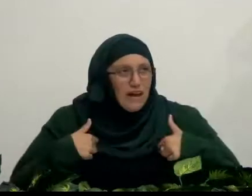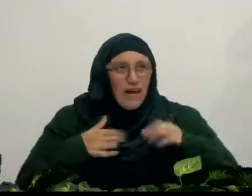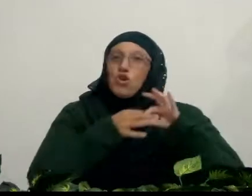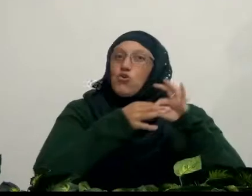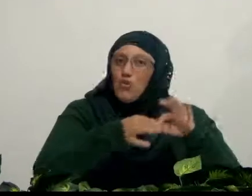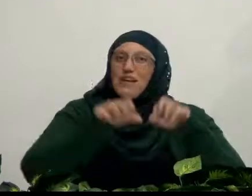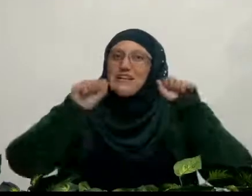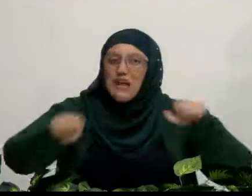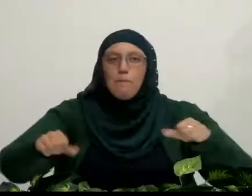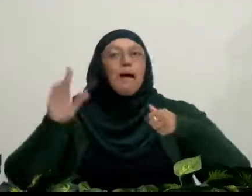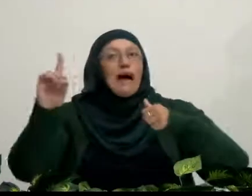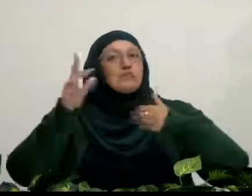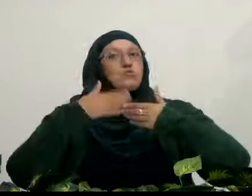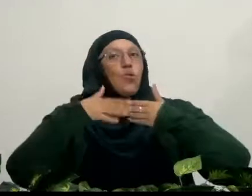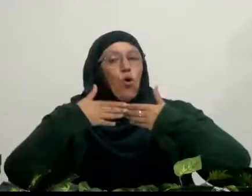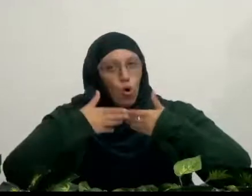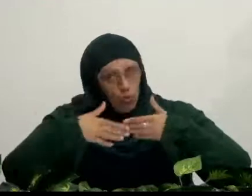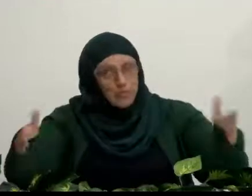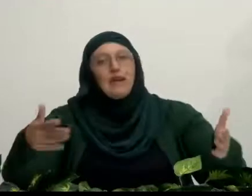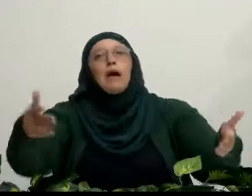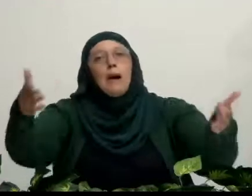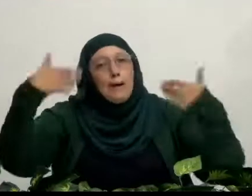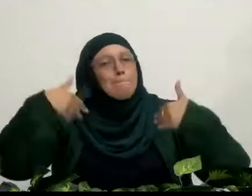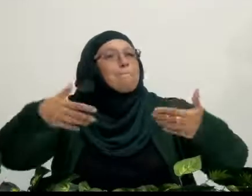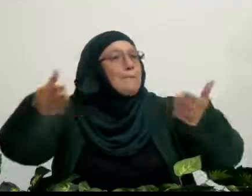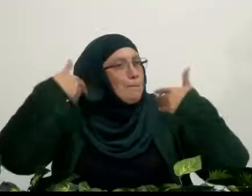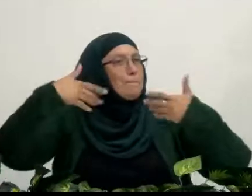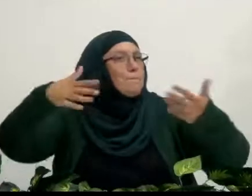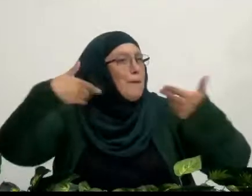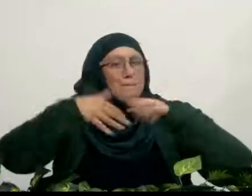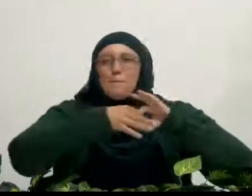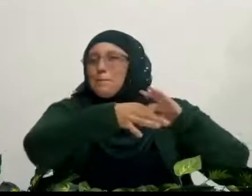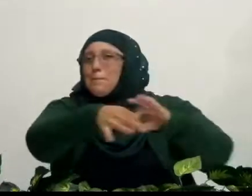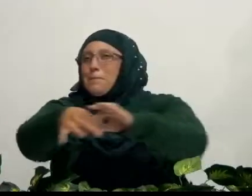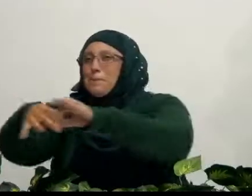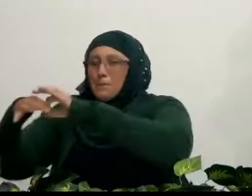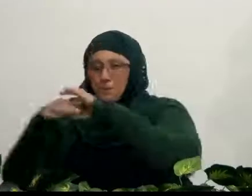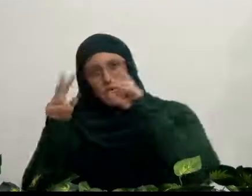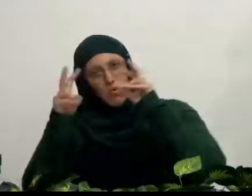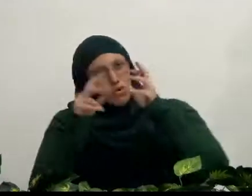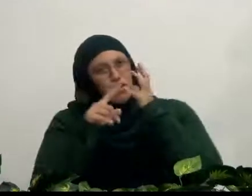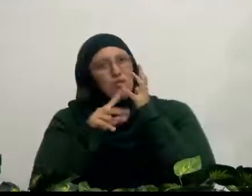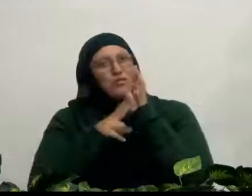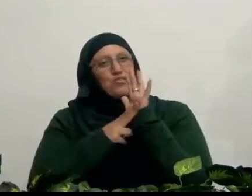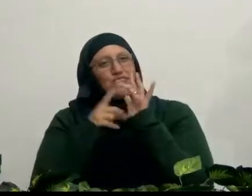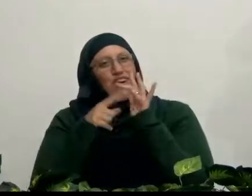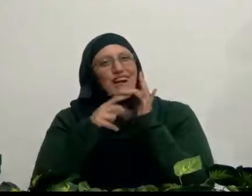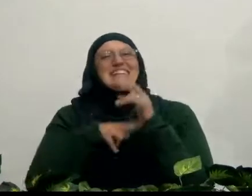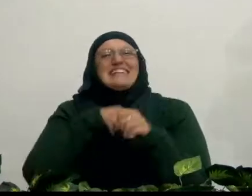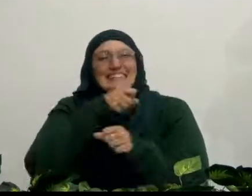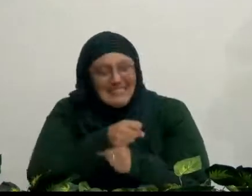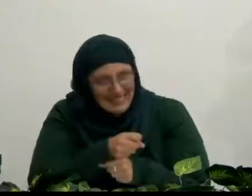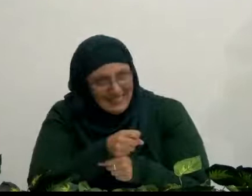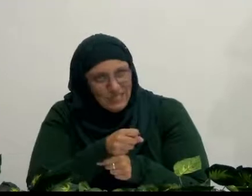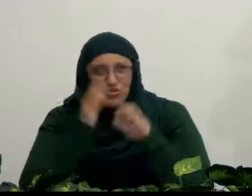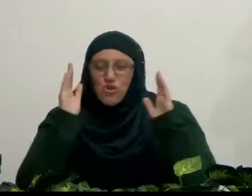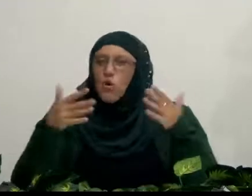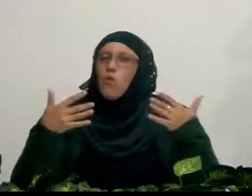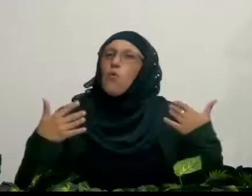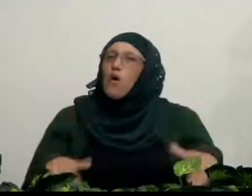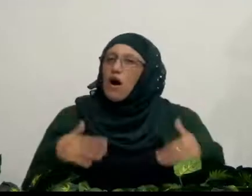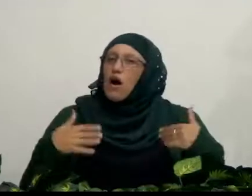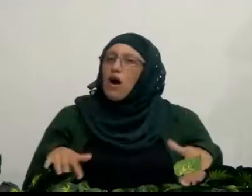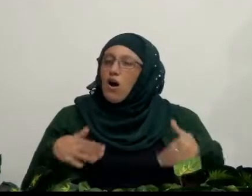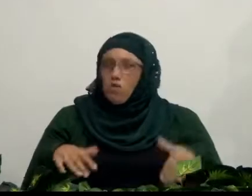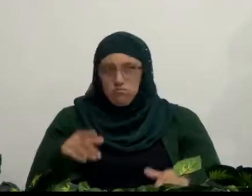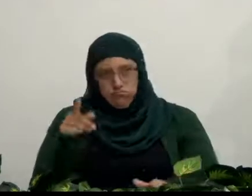our doors are open still. By all means, you can join. And hence, we call ourselves Uniting Church. All right? Go to Peter Street,